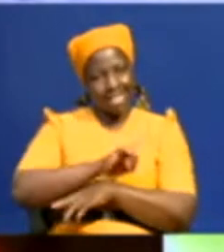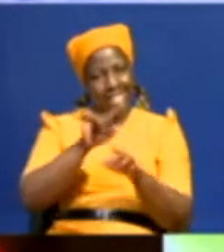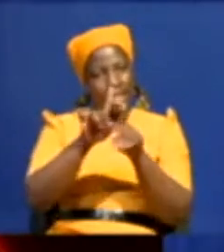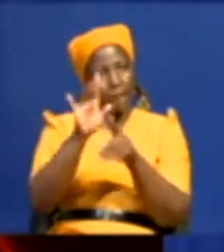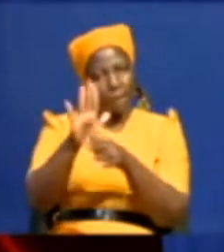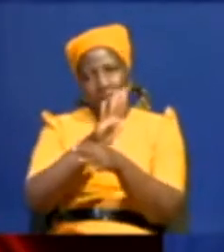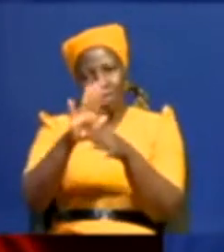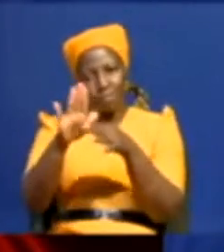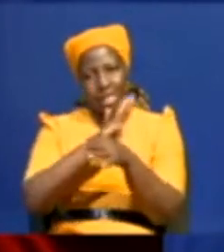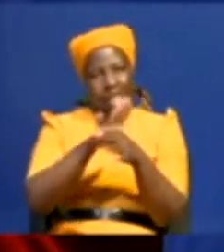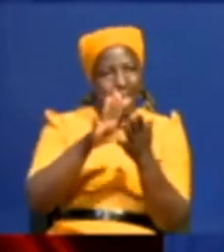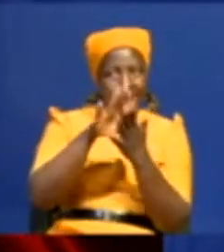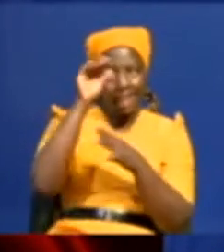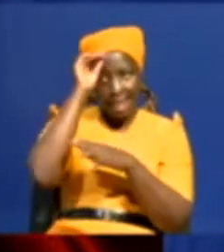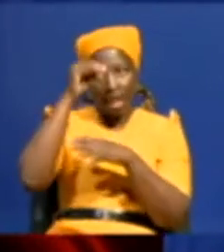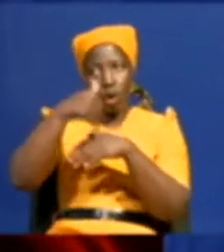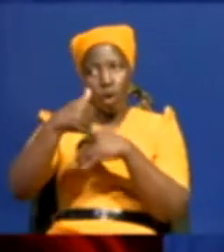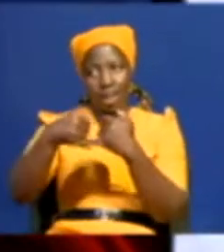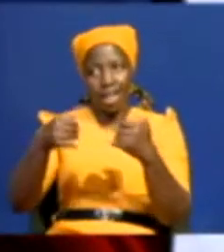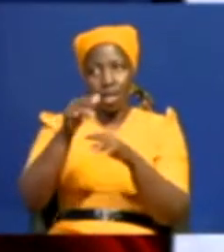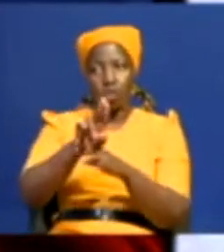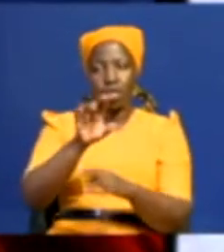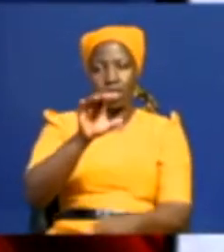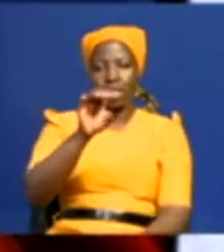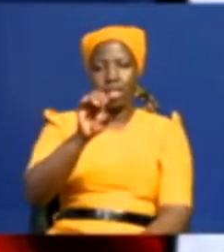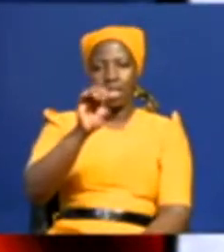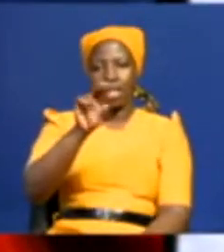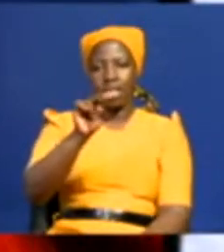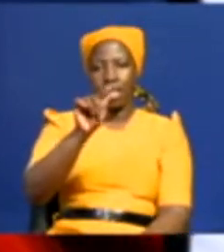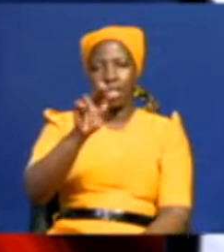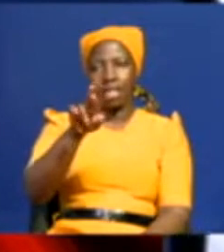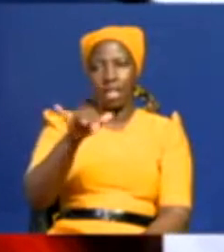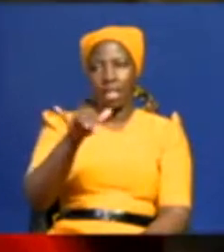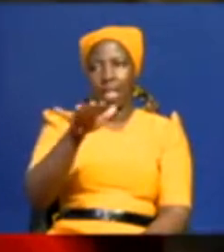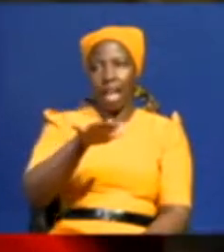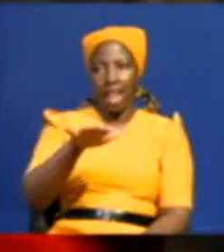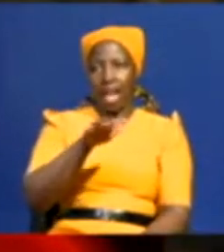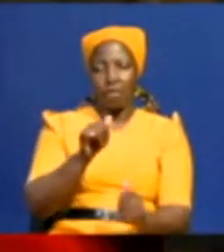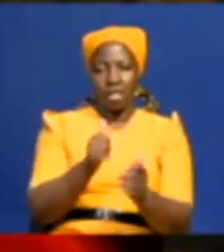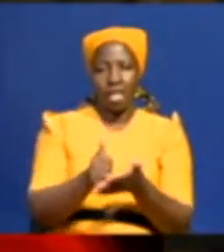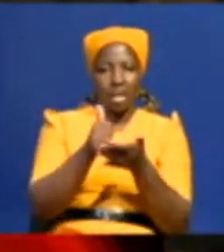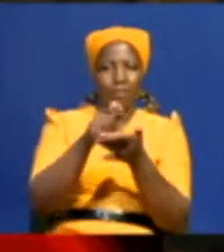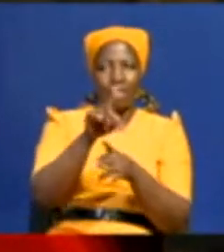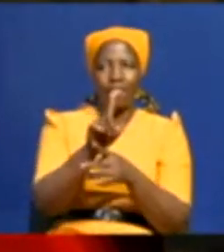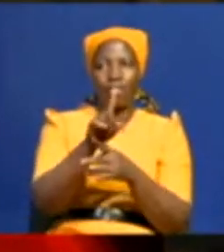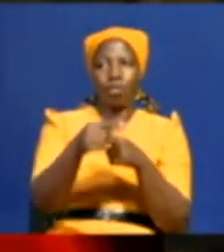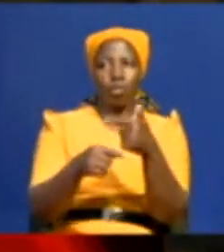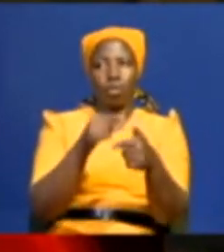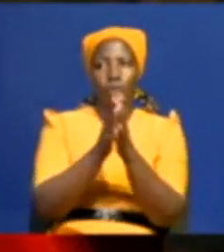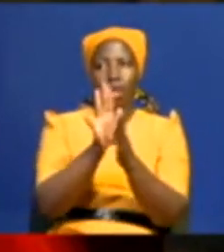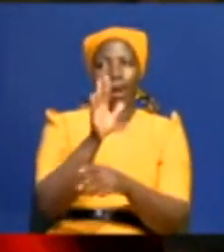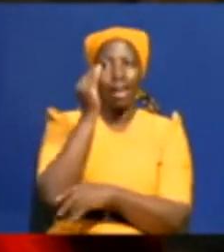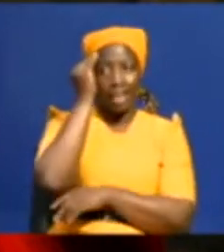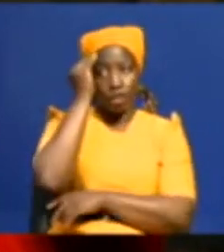learning online using the Century Tech platform, which is helping her keep up with her academics. For the people that don't know what Century